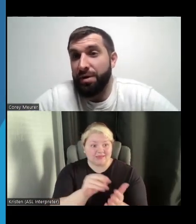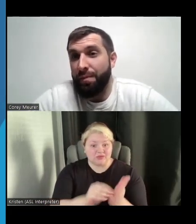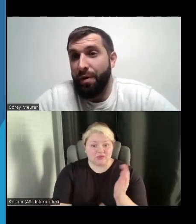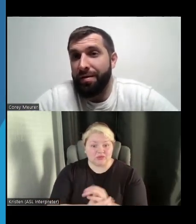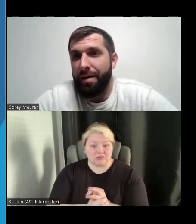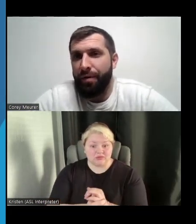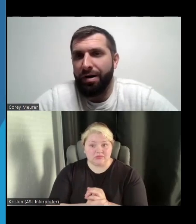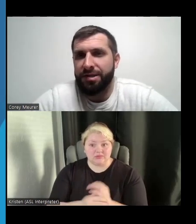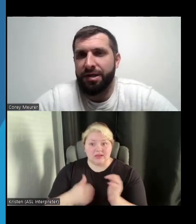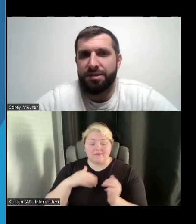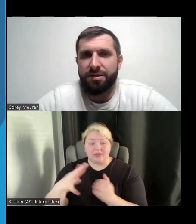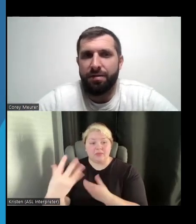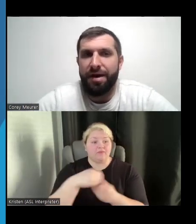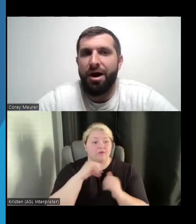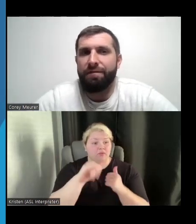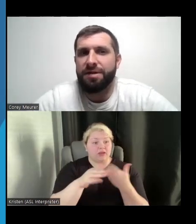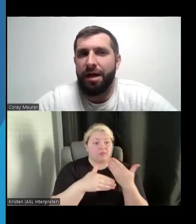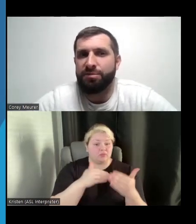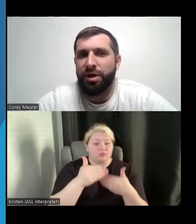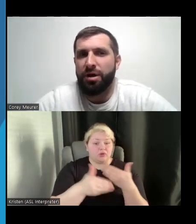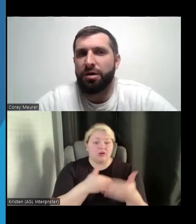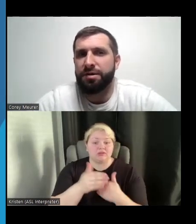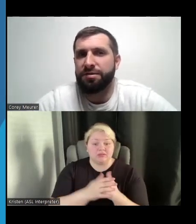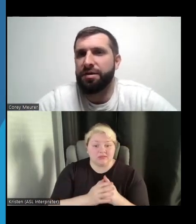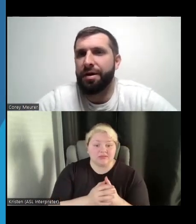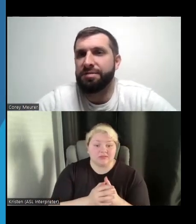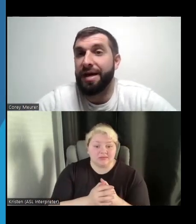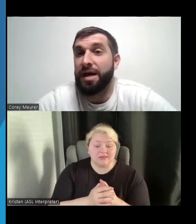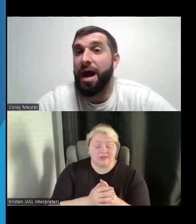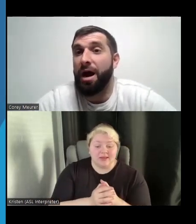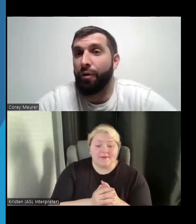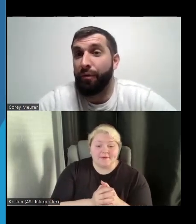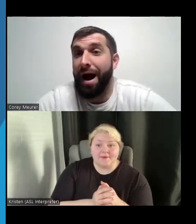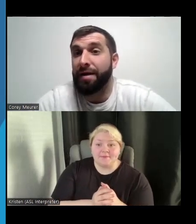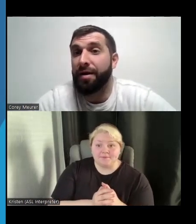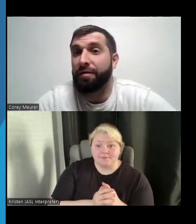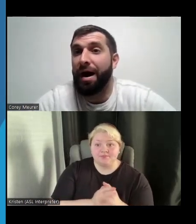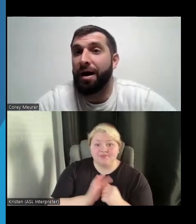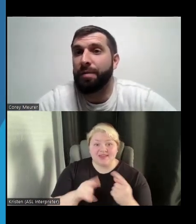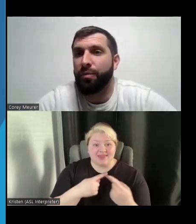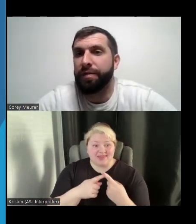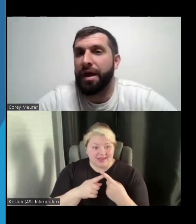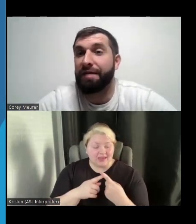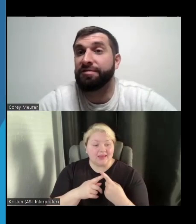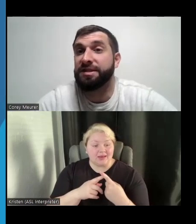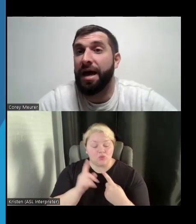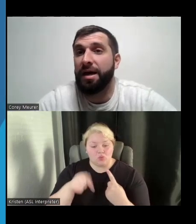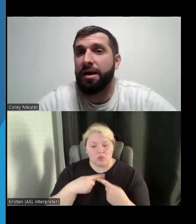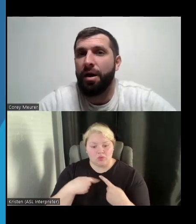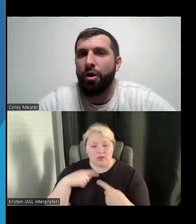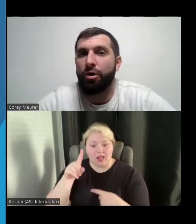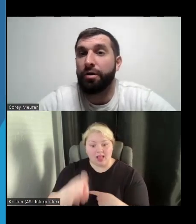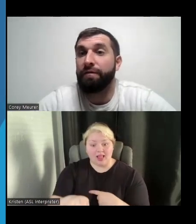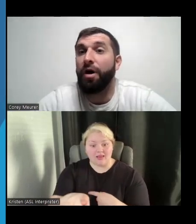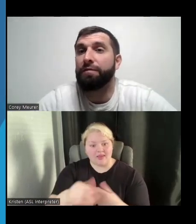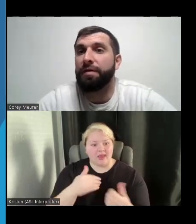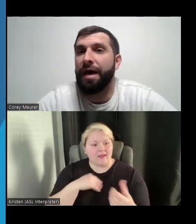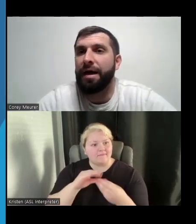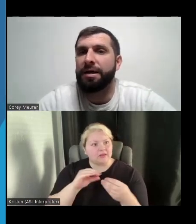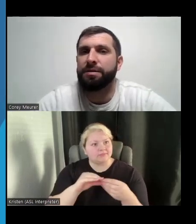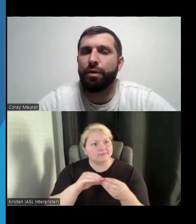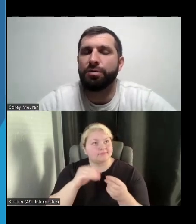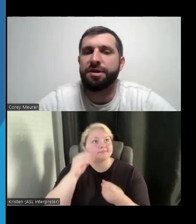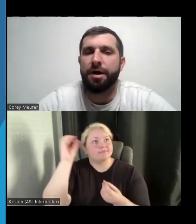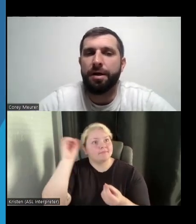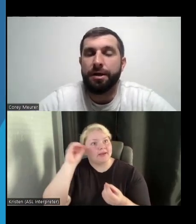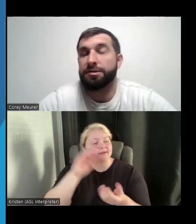having them be a part of that process. Then oftentimes we can also see them take care or pride in their environment when they have a say or are involved in